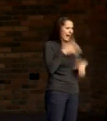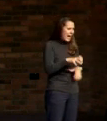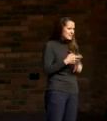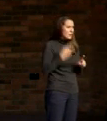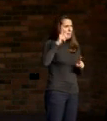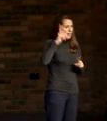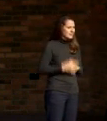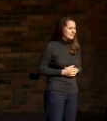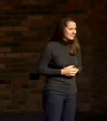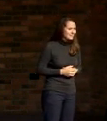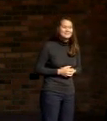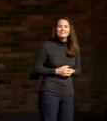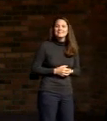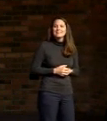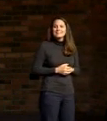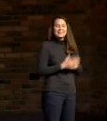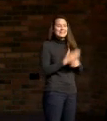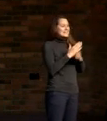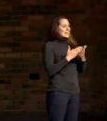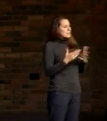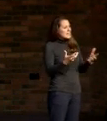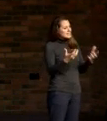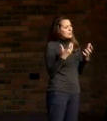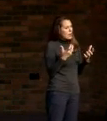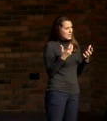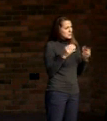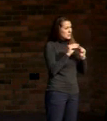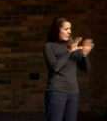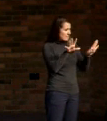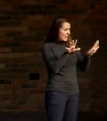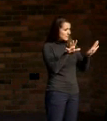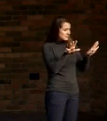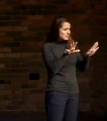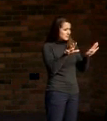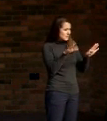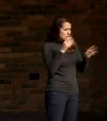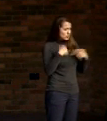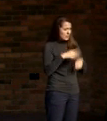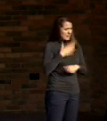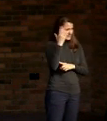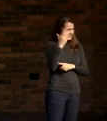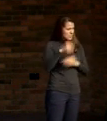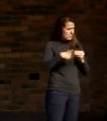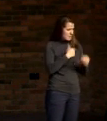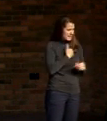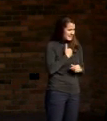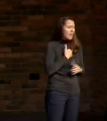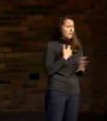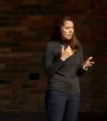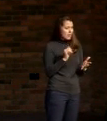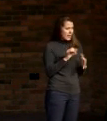overhead. There are some things that I do want to clarify in the presentation of myself with respect